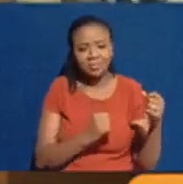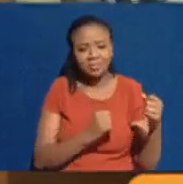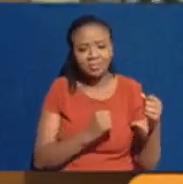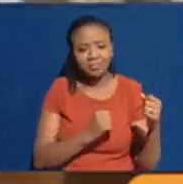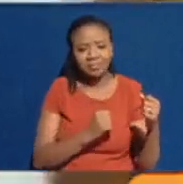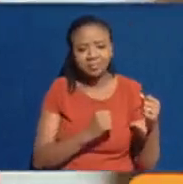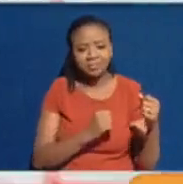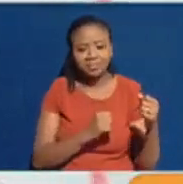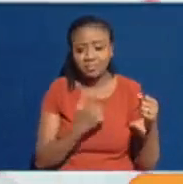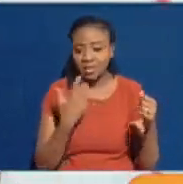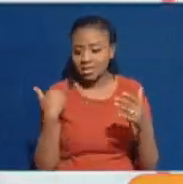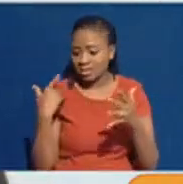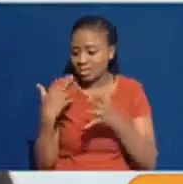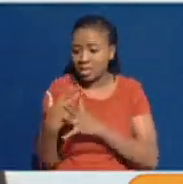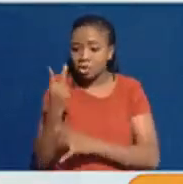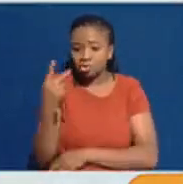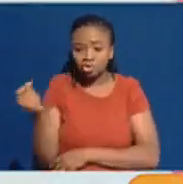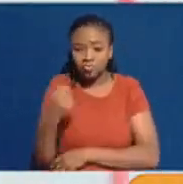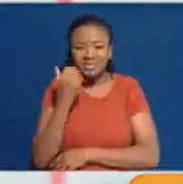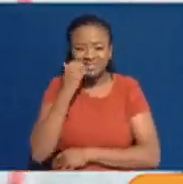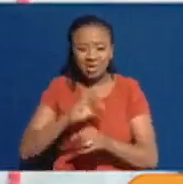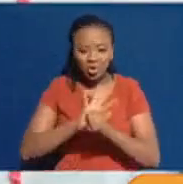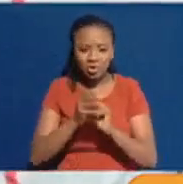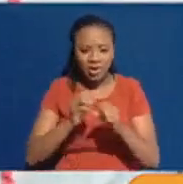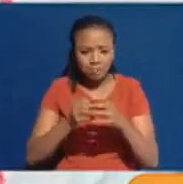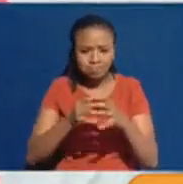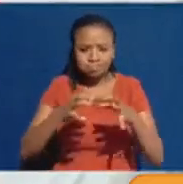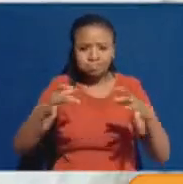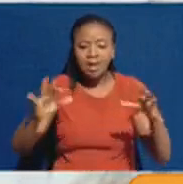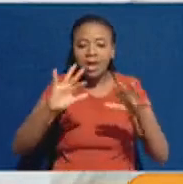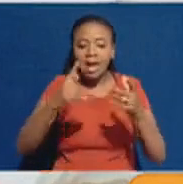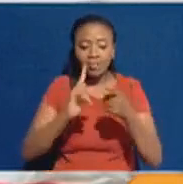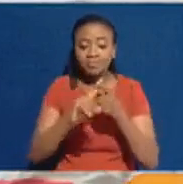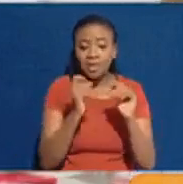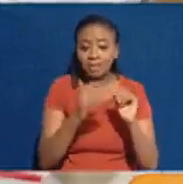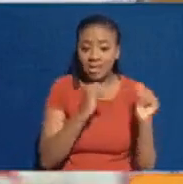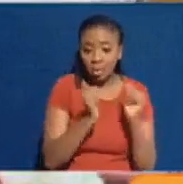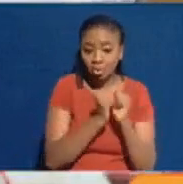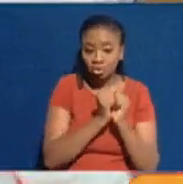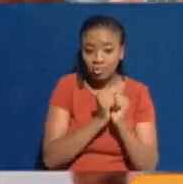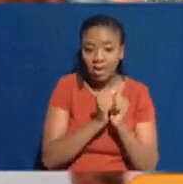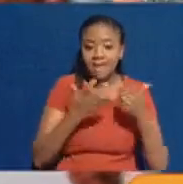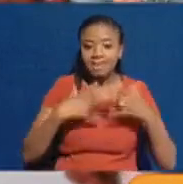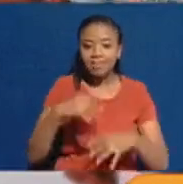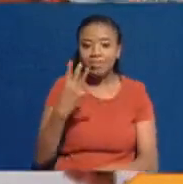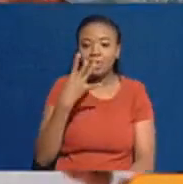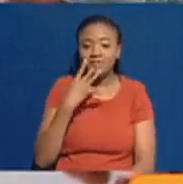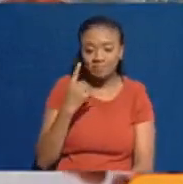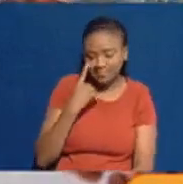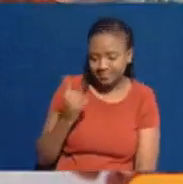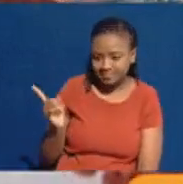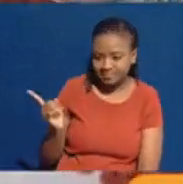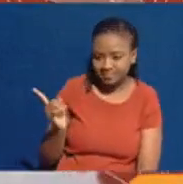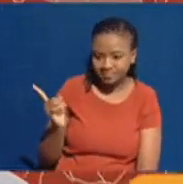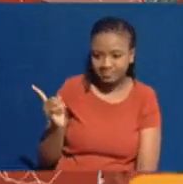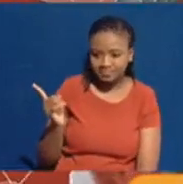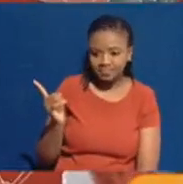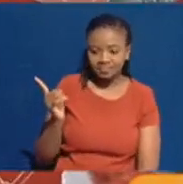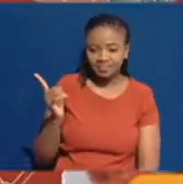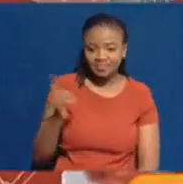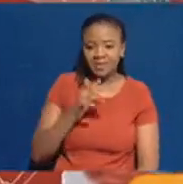2 months, there has been a spike in infections. Towards the end of October, 34 out of 452 people tested positive